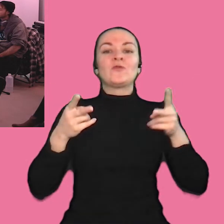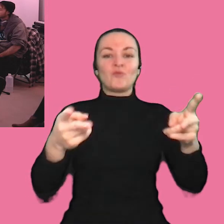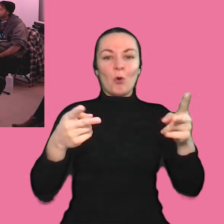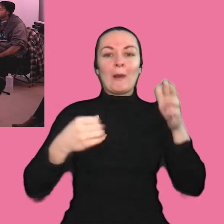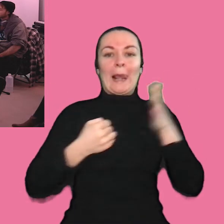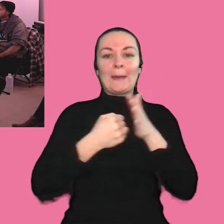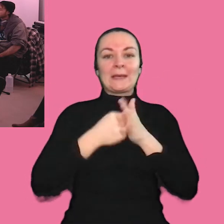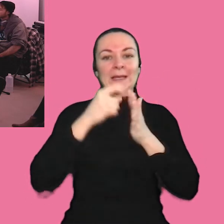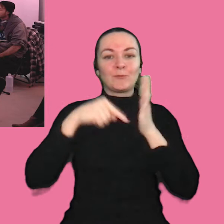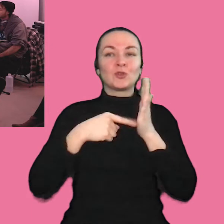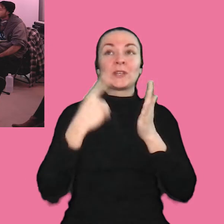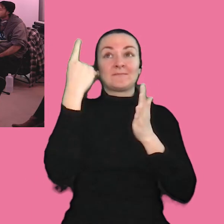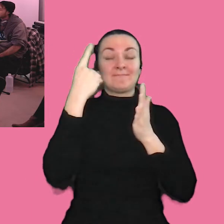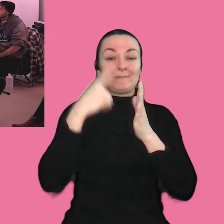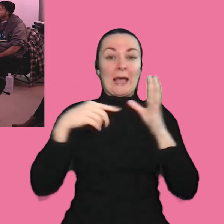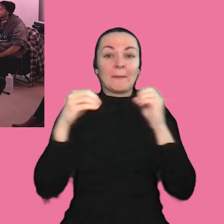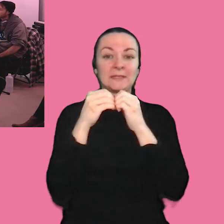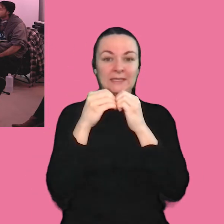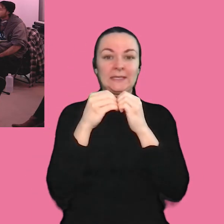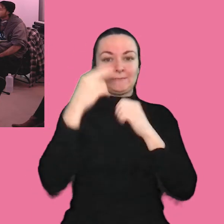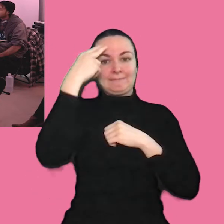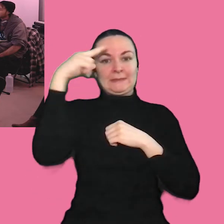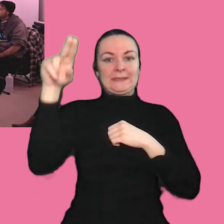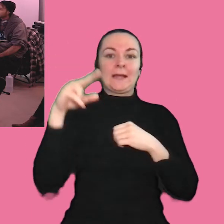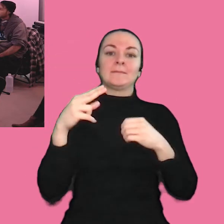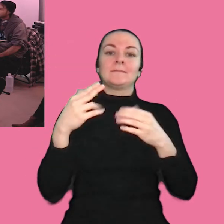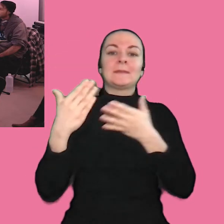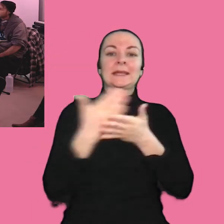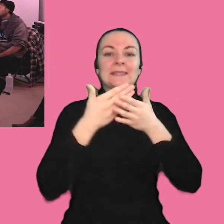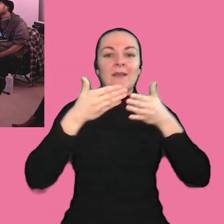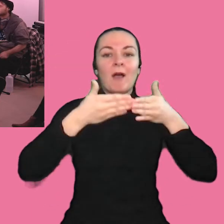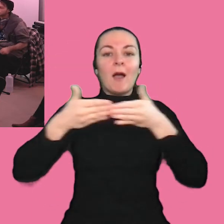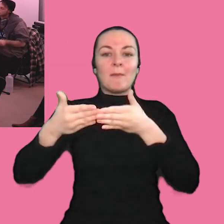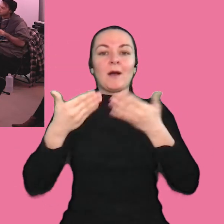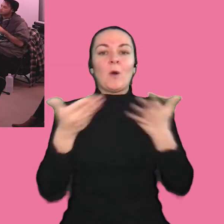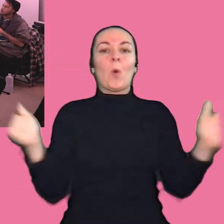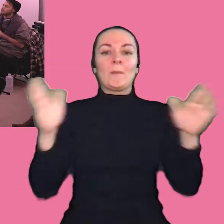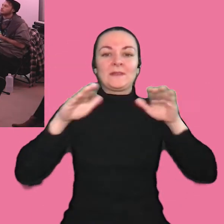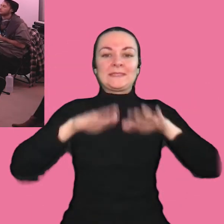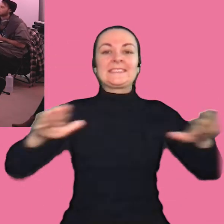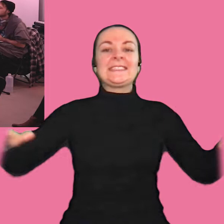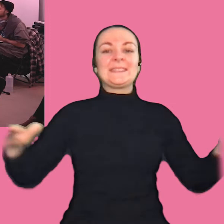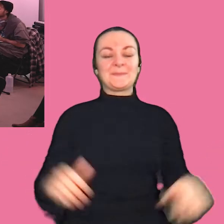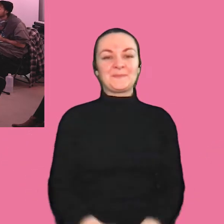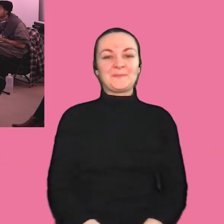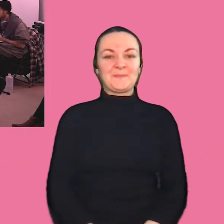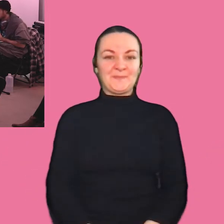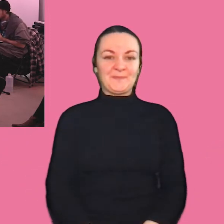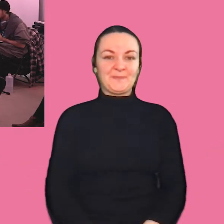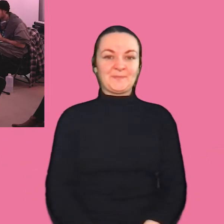Open Road Limited's project based up in Aberdeen called Safe Harbour Open Sea.